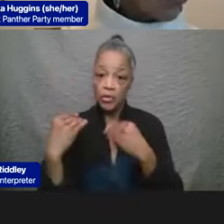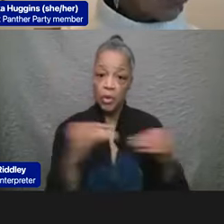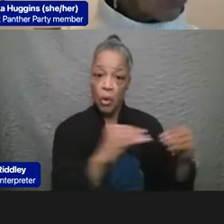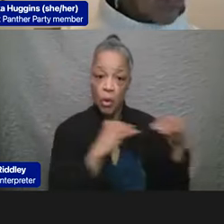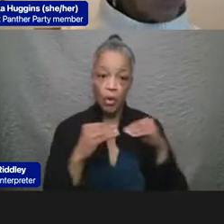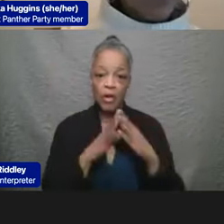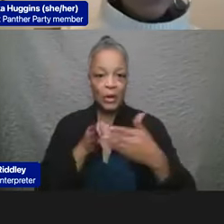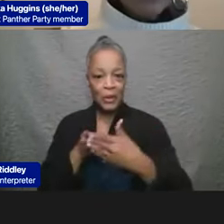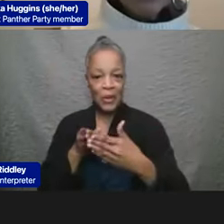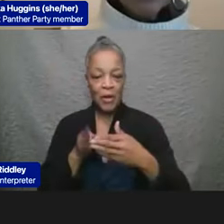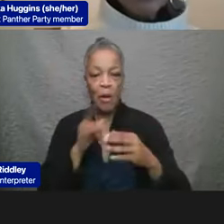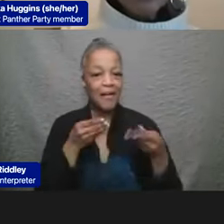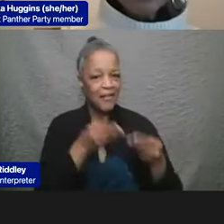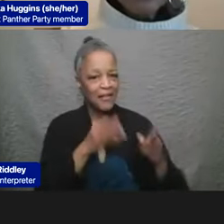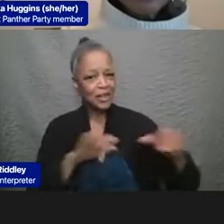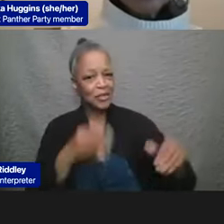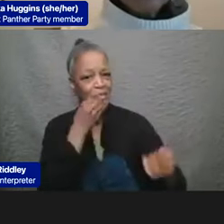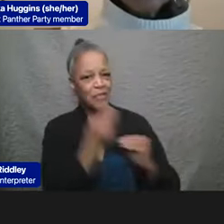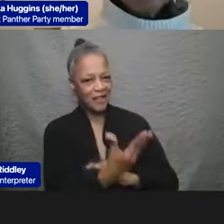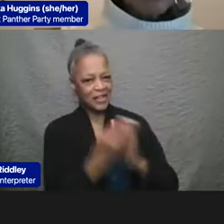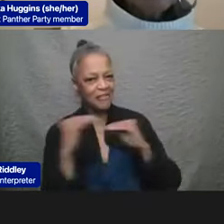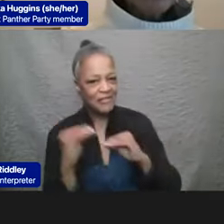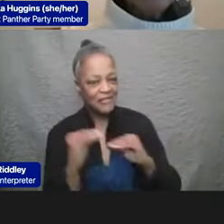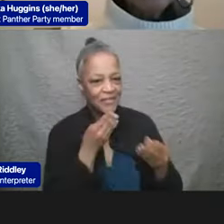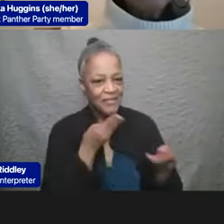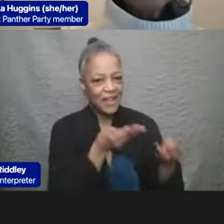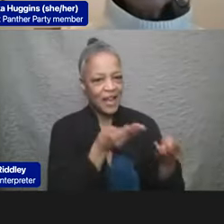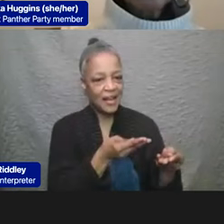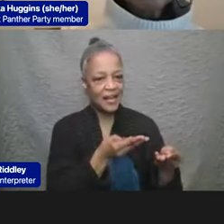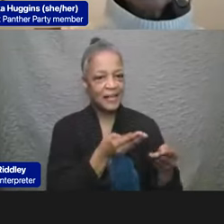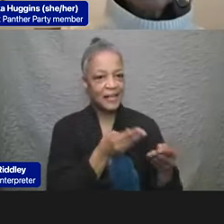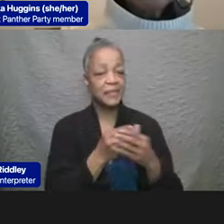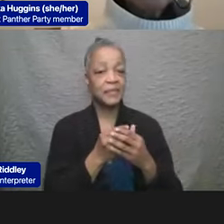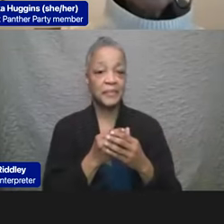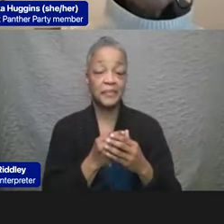fed children breakfast. That would be before I was